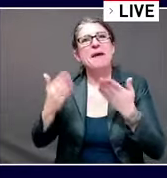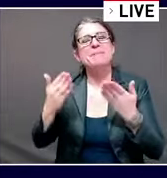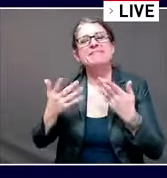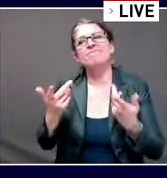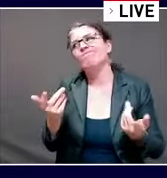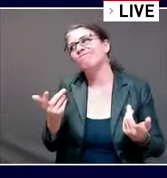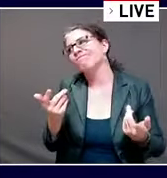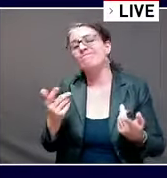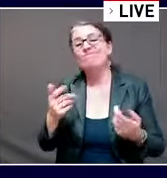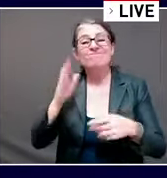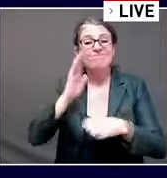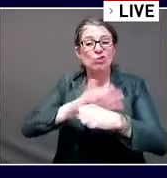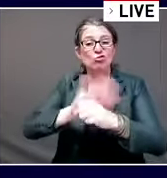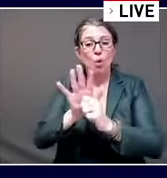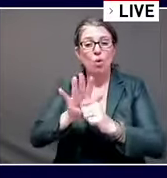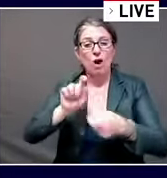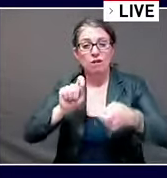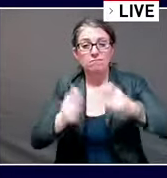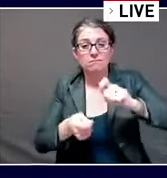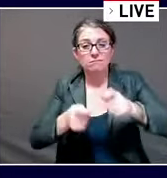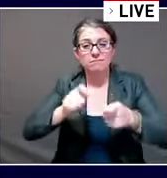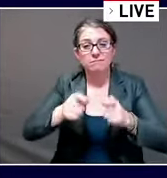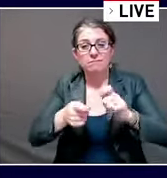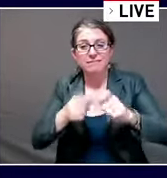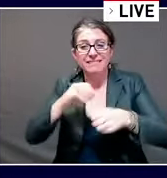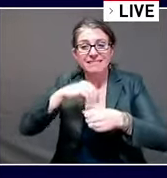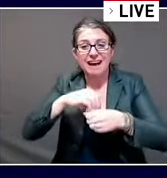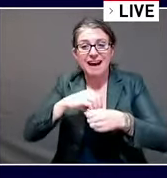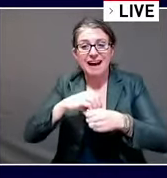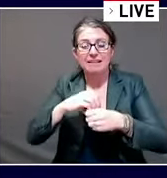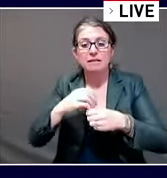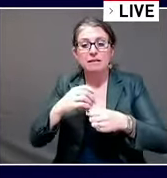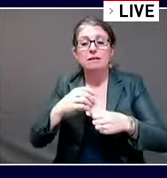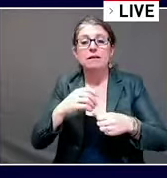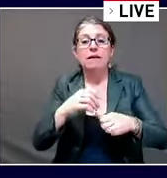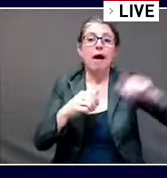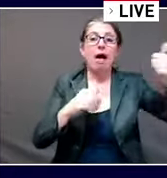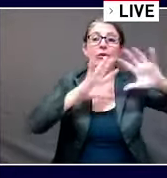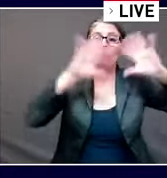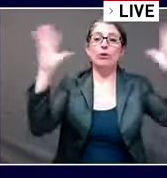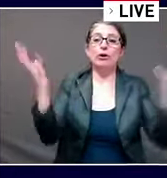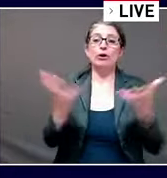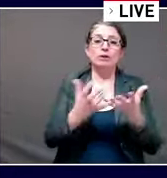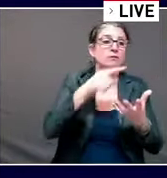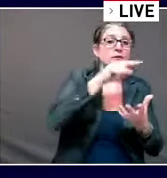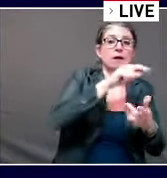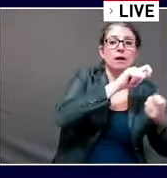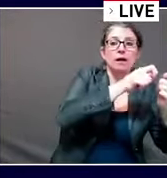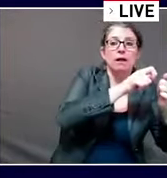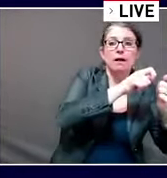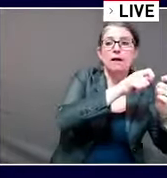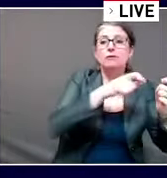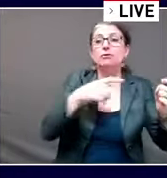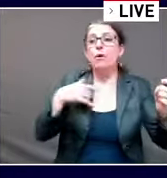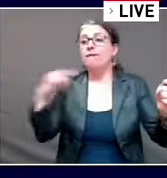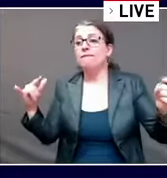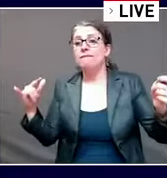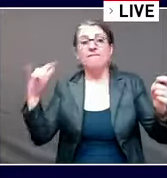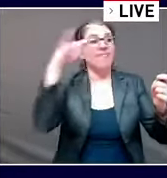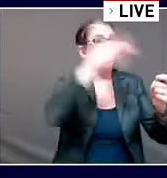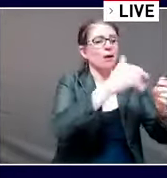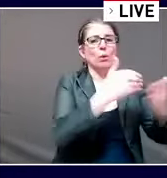that reinfection can happen. Based on everything that I've heard Dr. Fauci discuss, reinfection is not the typical course of